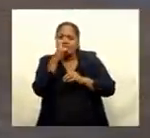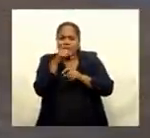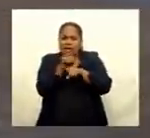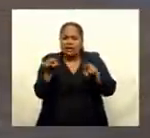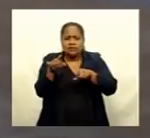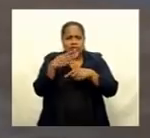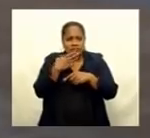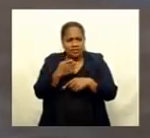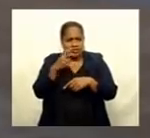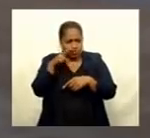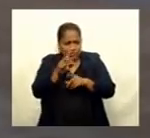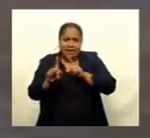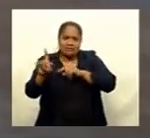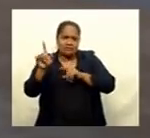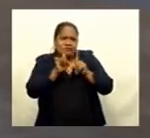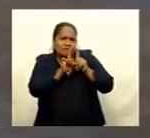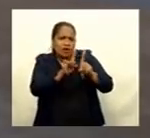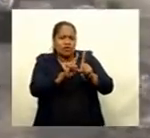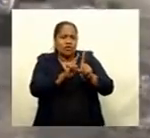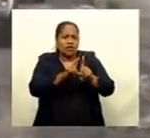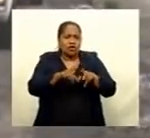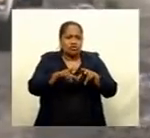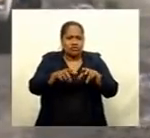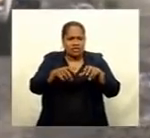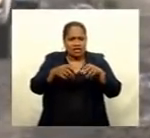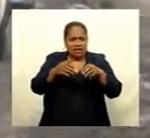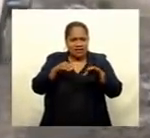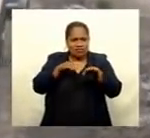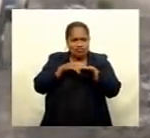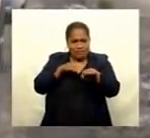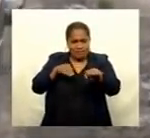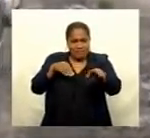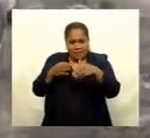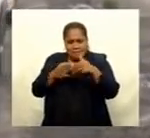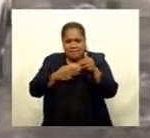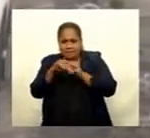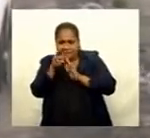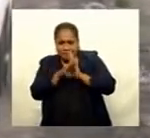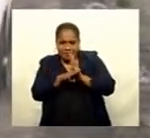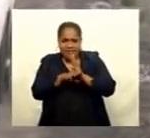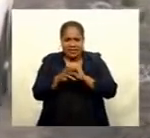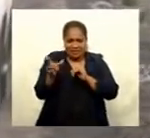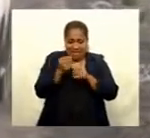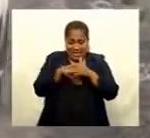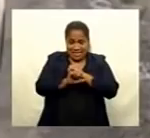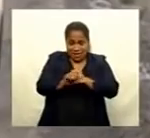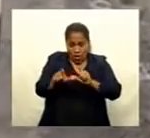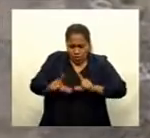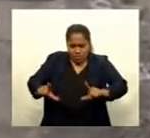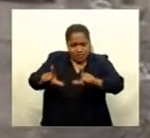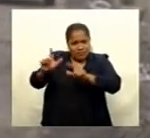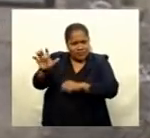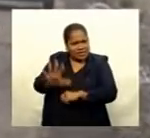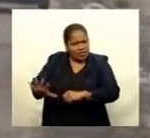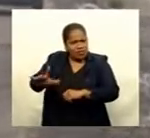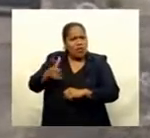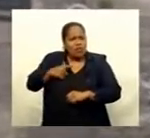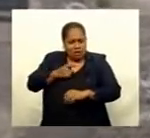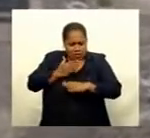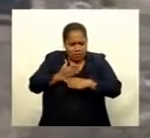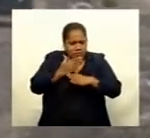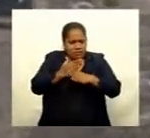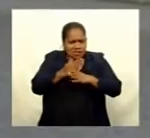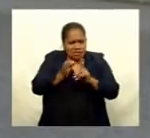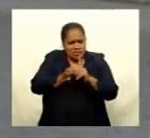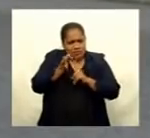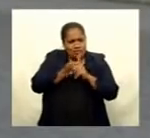notice and to adhere to the temporary traffic management implemented in their local area as they work towards improving the level of service